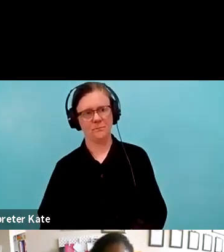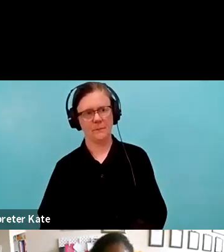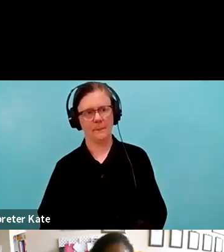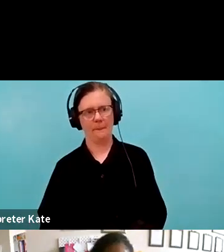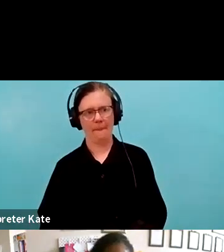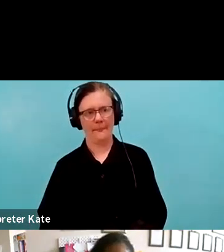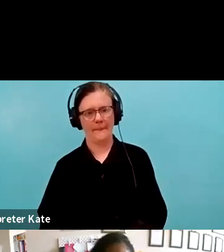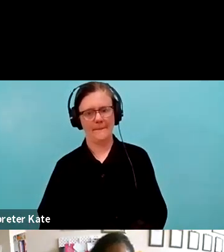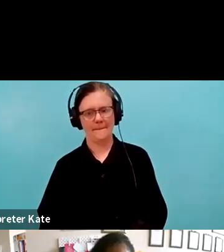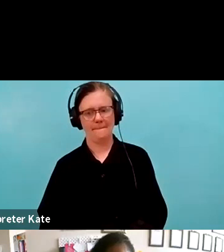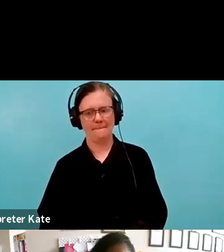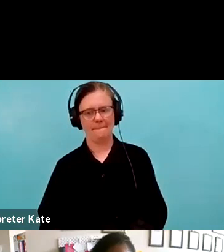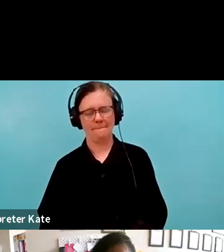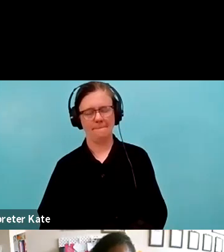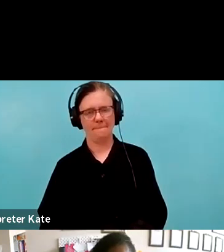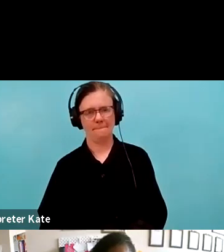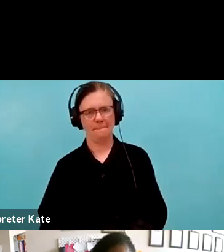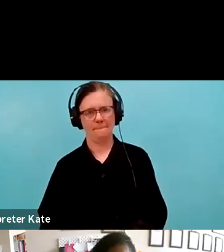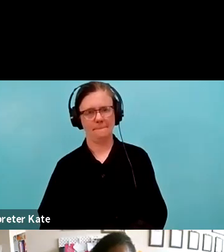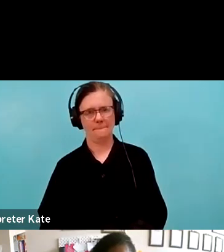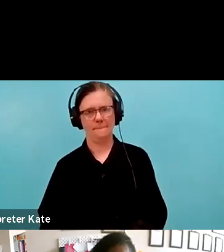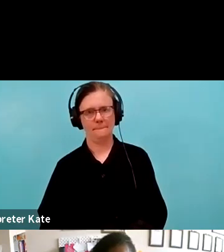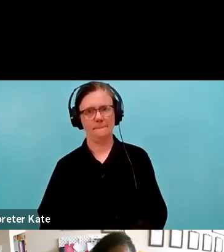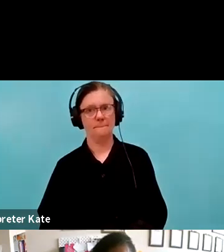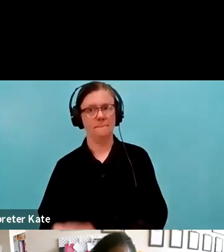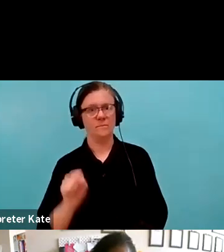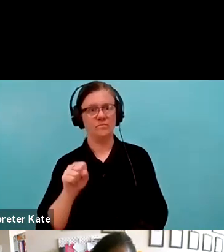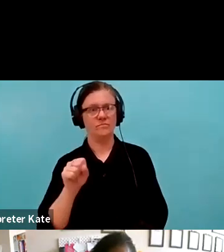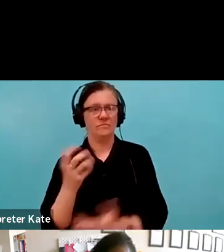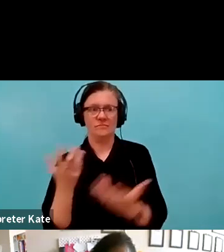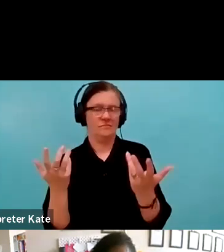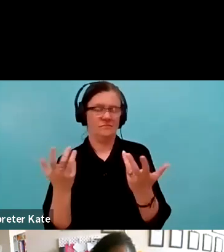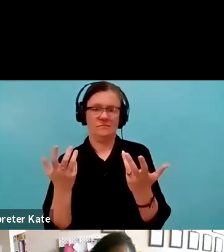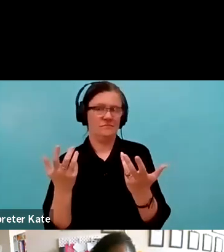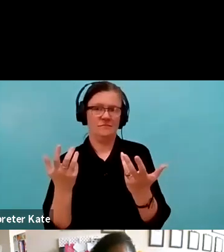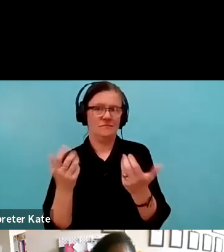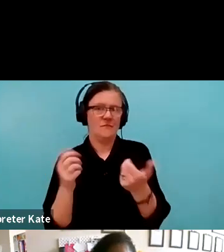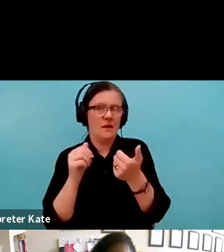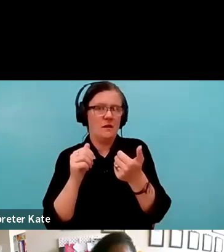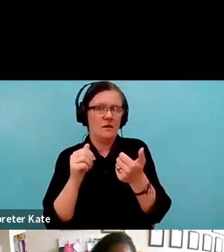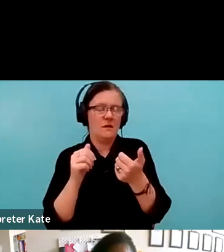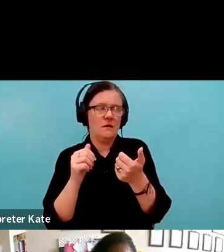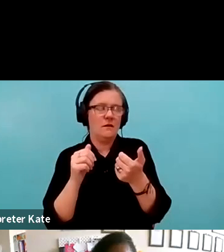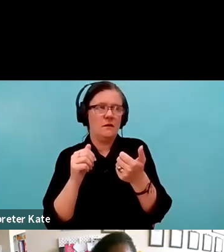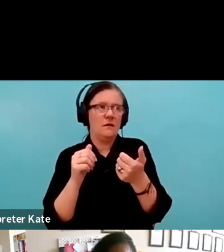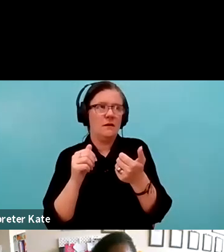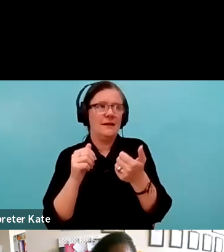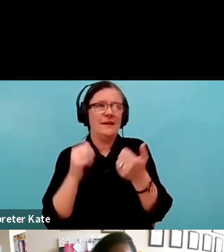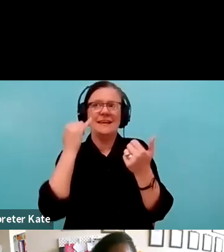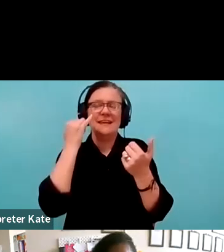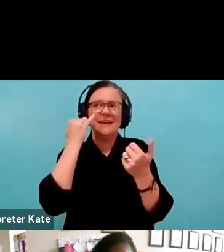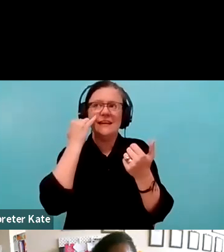one of the things that we kind of talk about basically is how do you know a better life is possible if you don't see